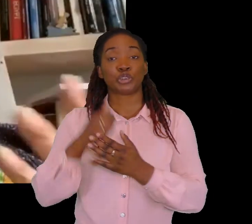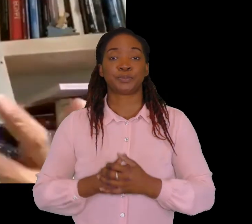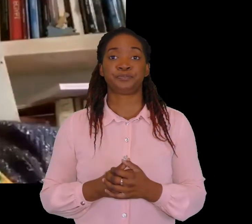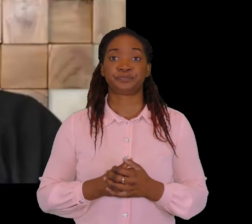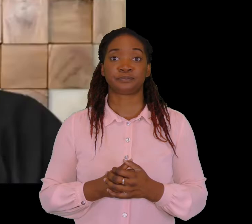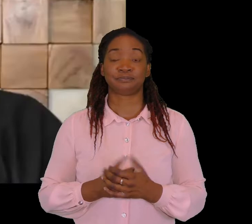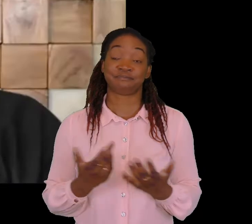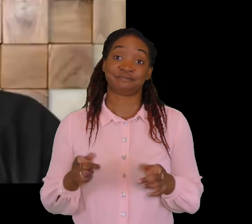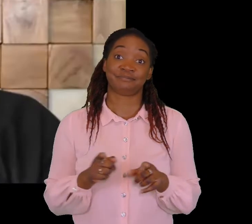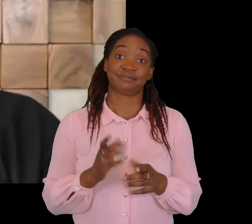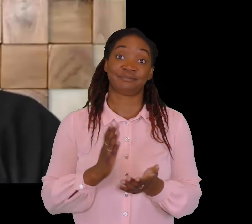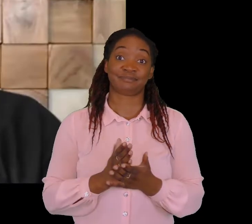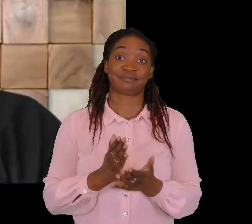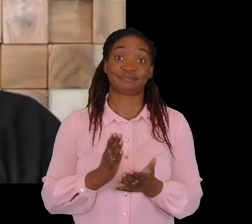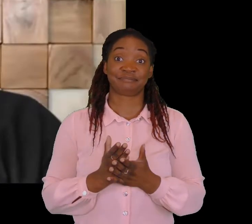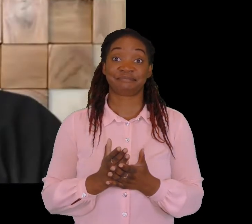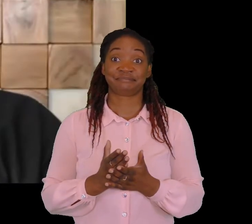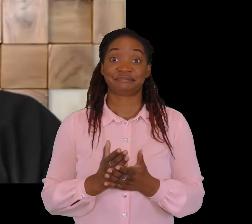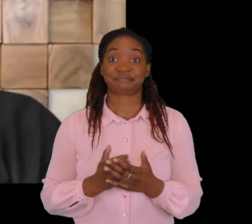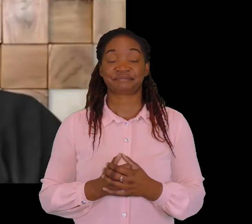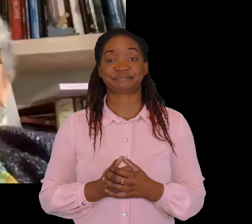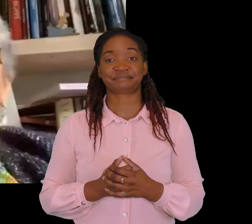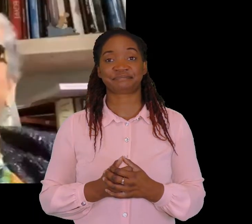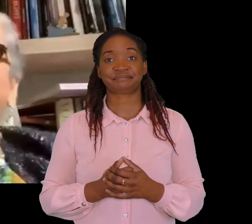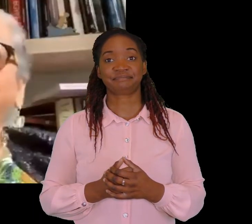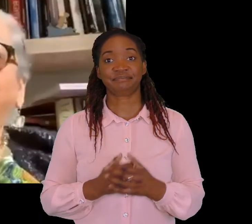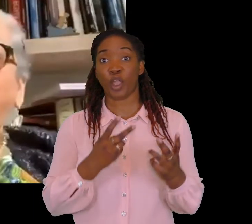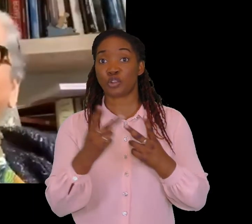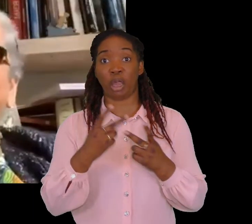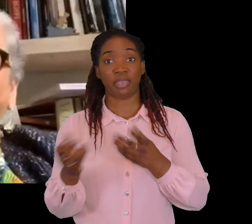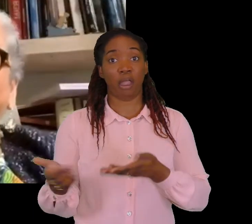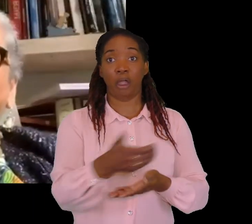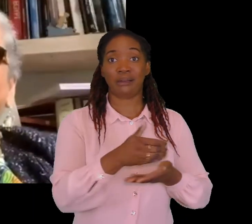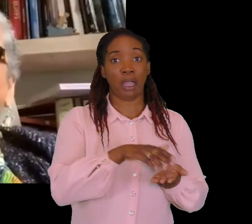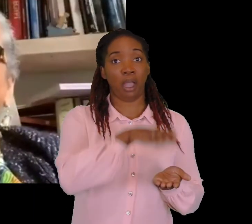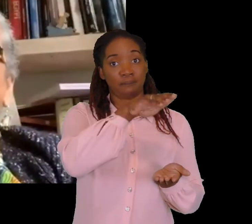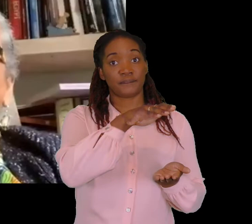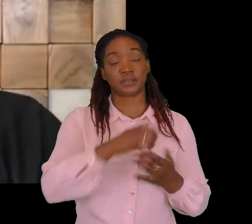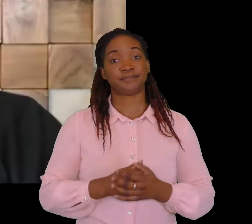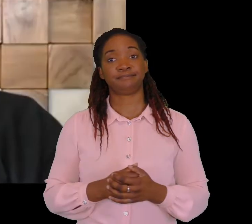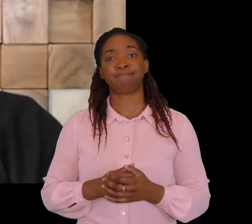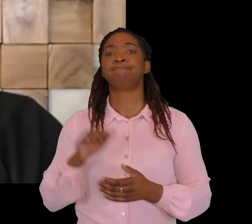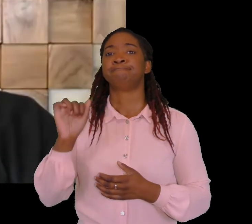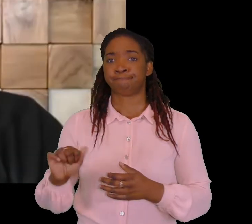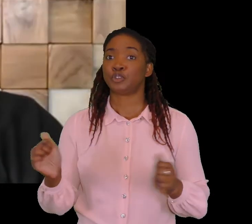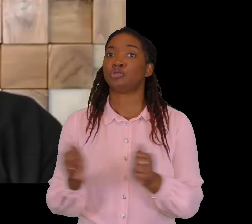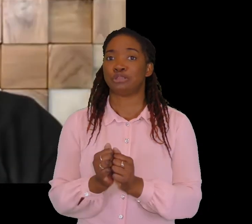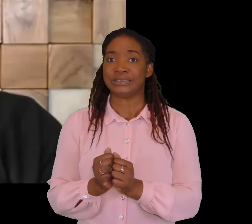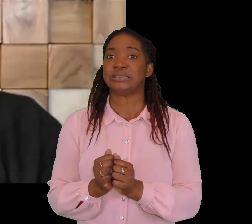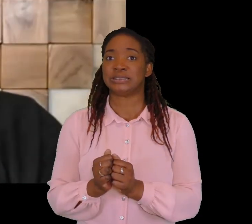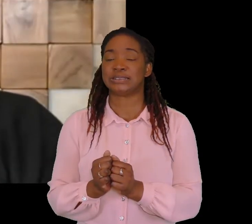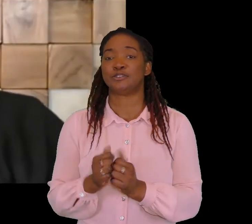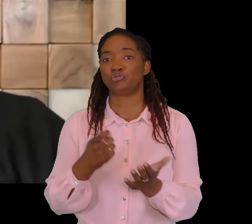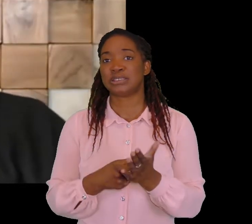the Panchayat and other archives. Absolutely, Rita, and that kind of really chimes